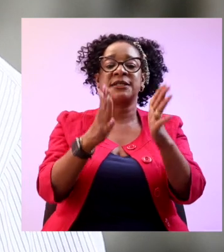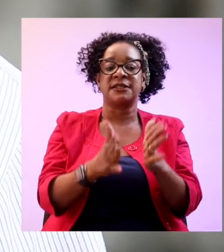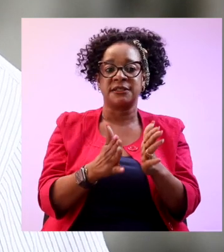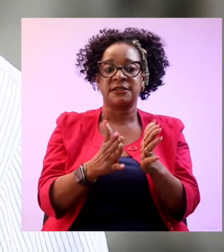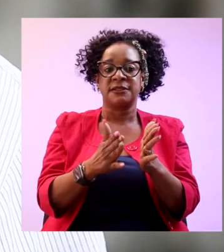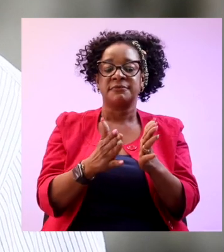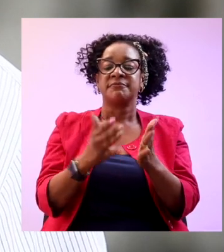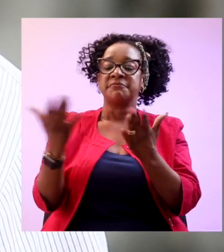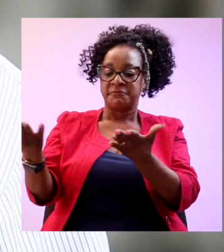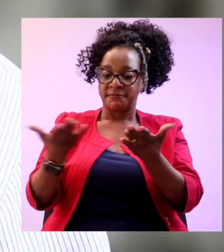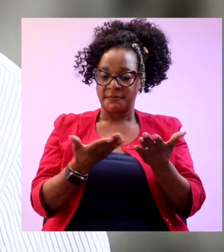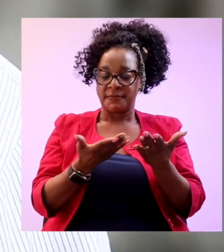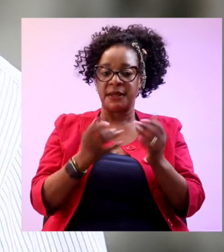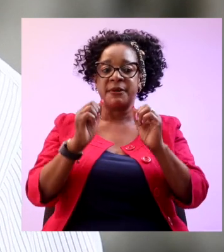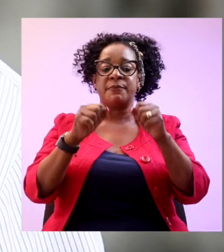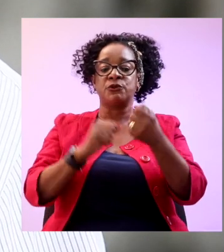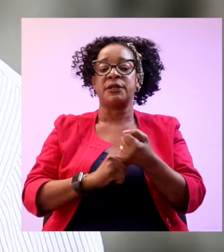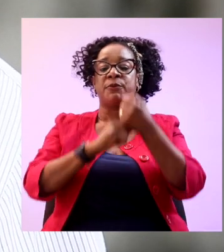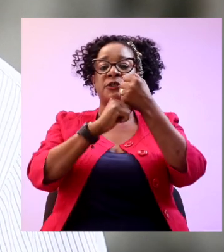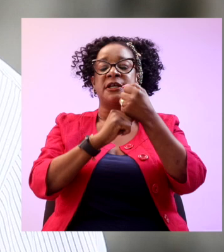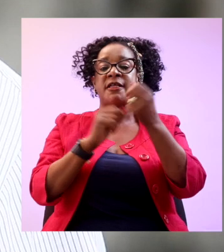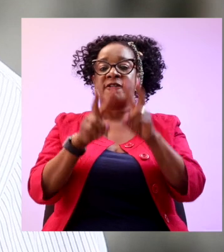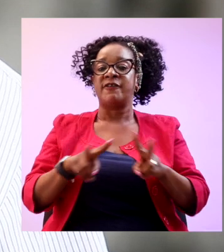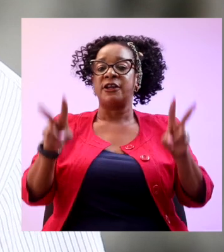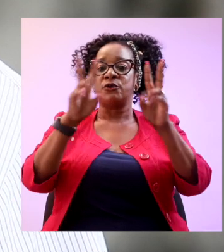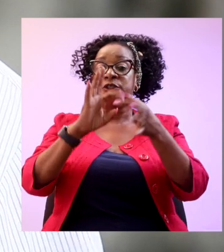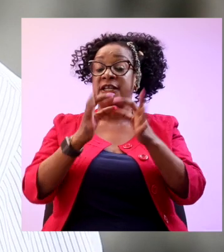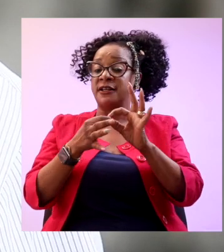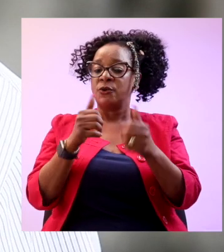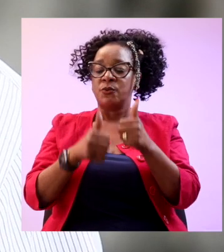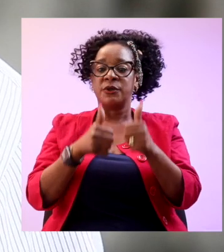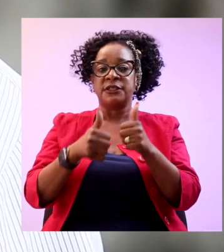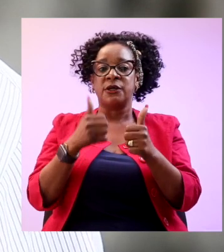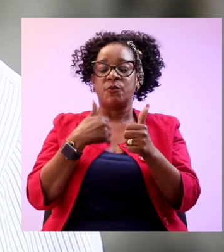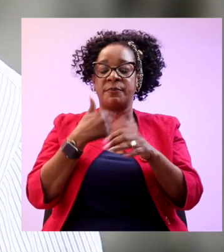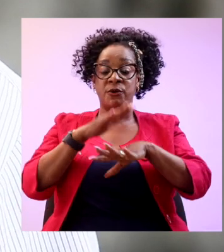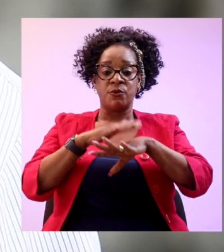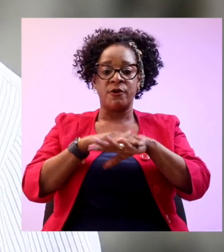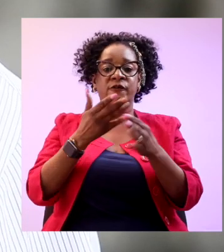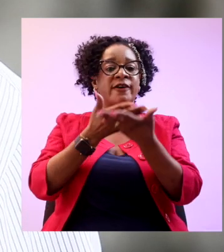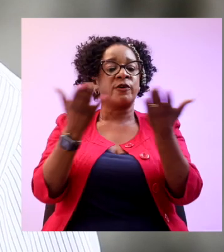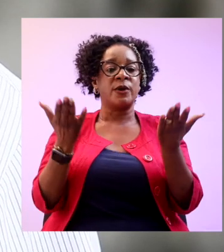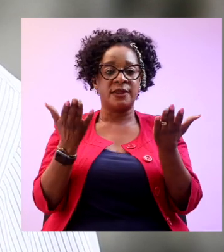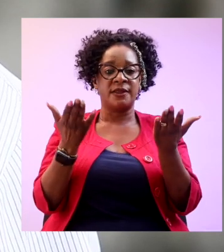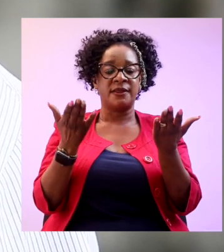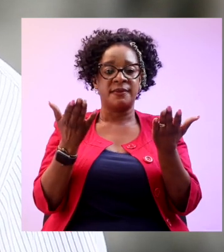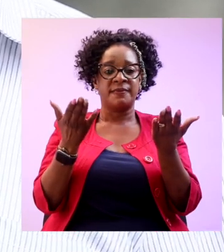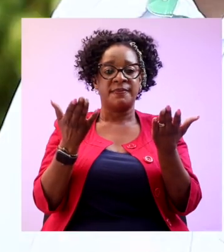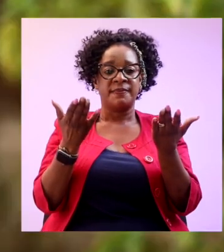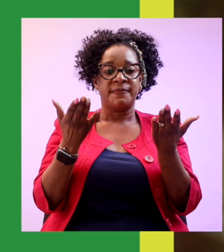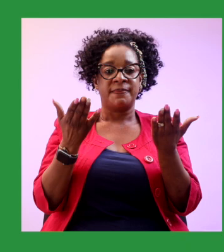processors, let's come on board and be able to support the value chain so that it will be a win-win situation for every player in the value chain of